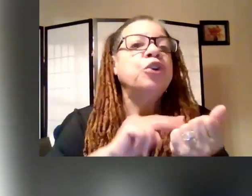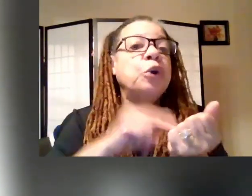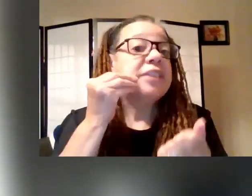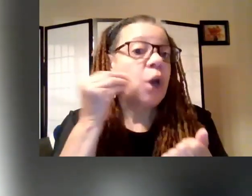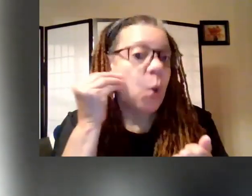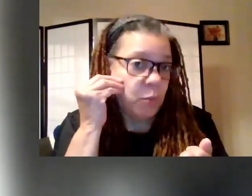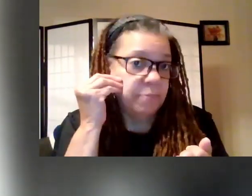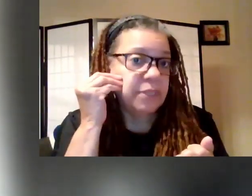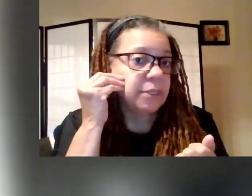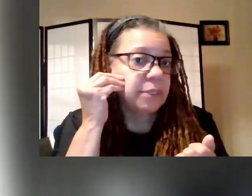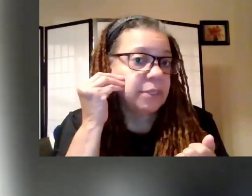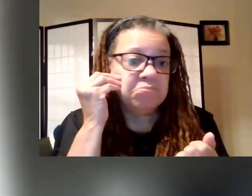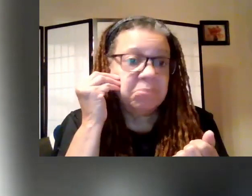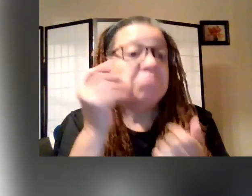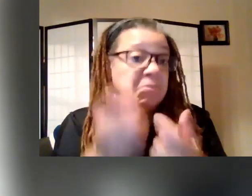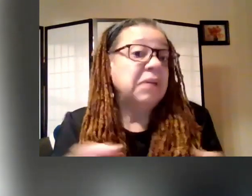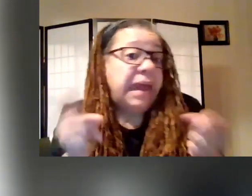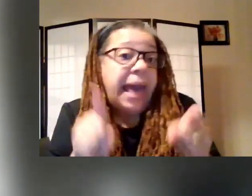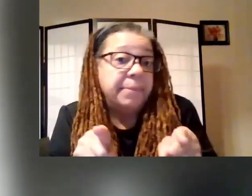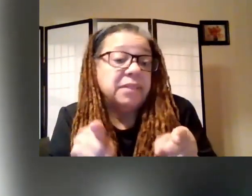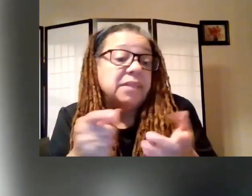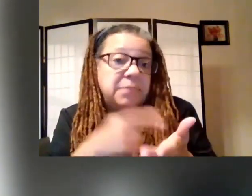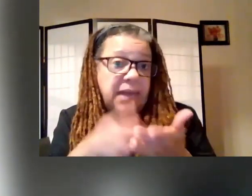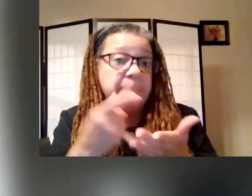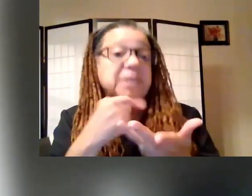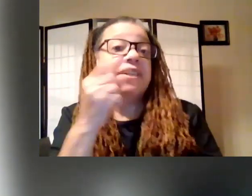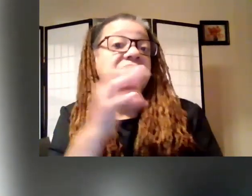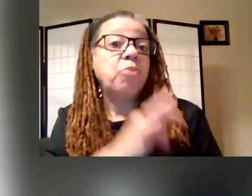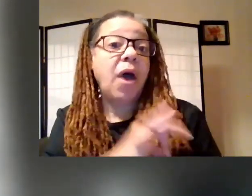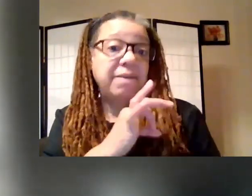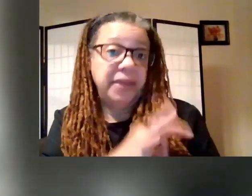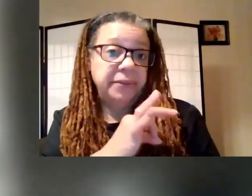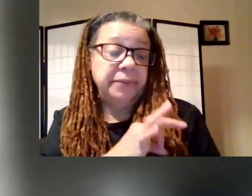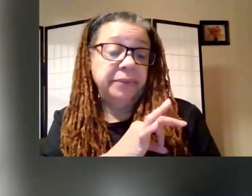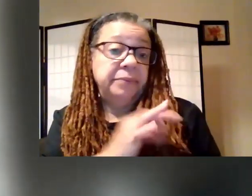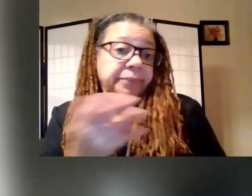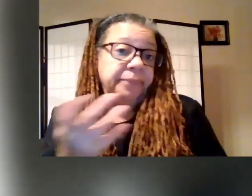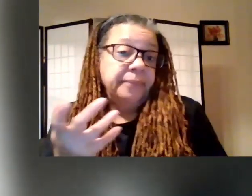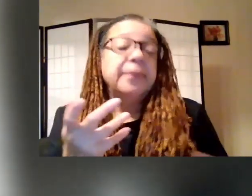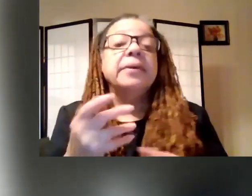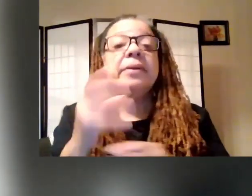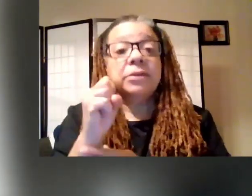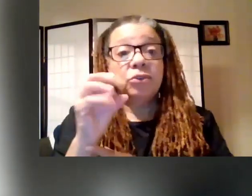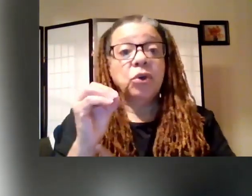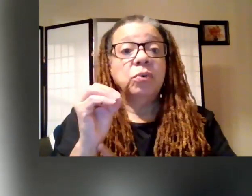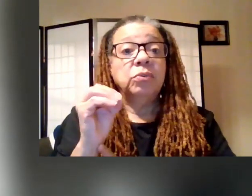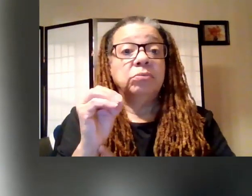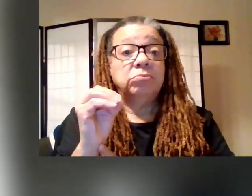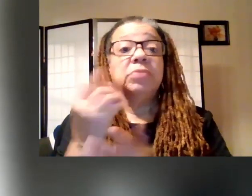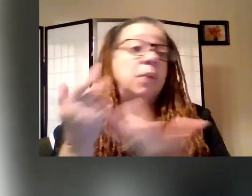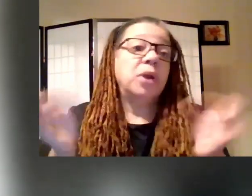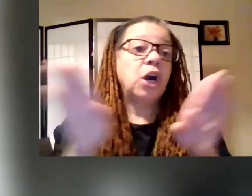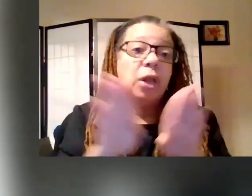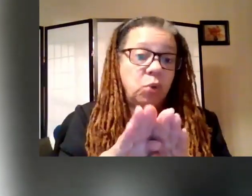that this is not uncommon to make sure that, you know, when a healthcare provider who's critical gets into trouble, that there's